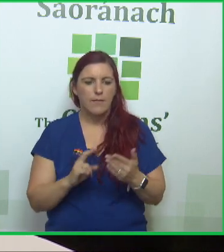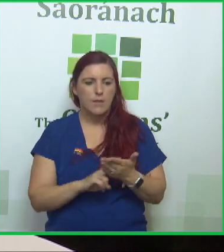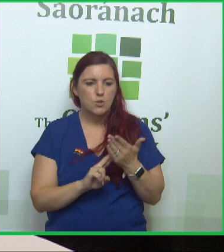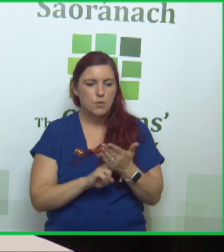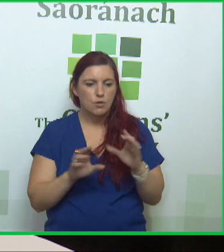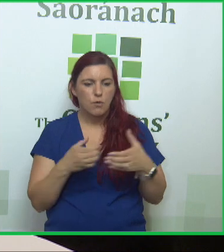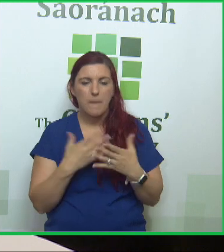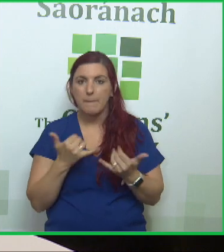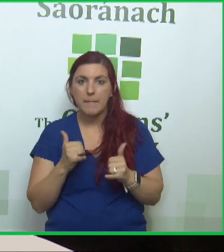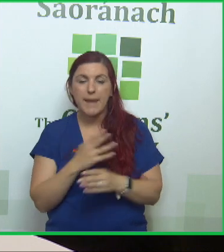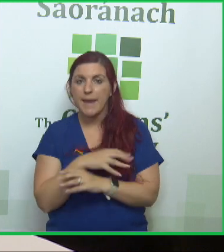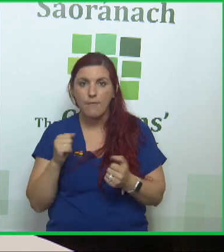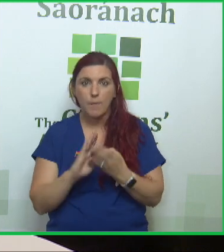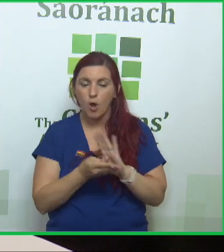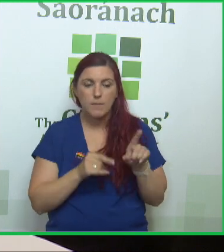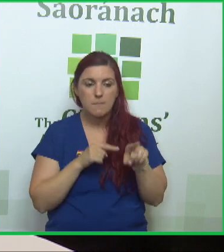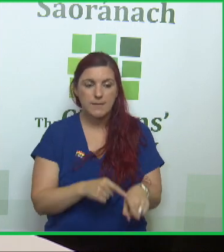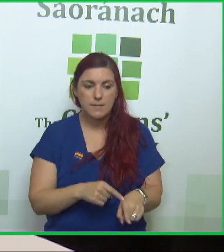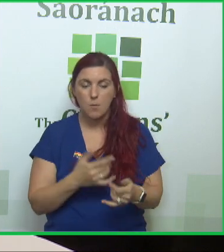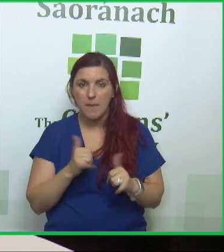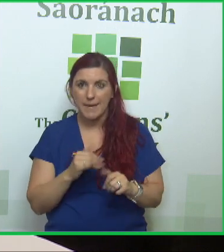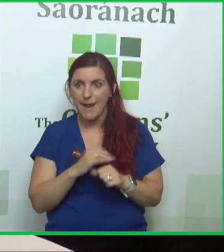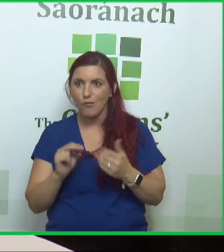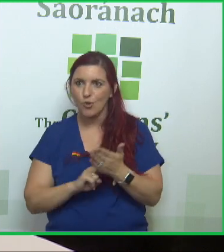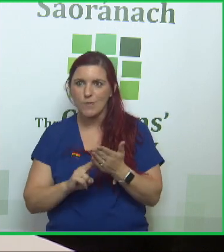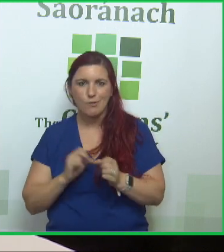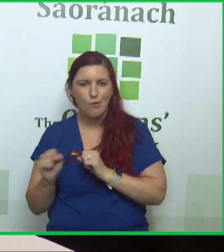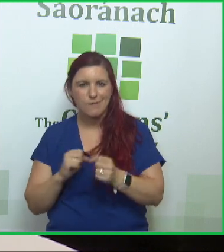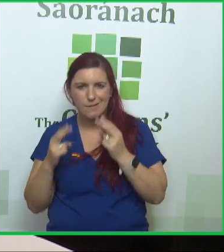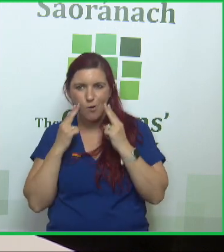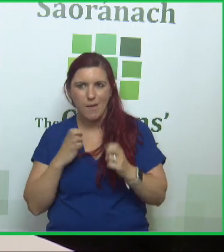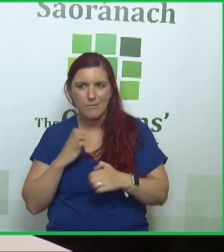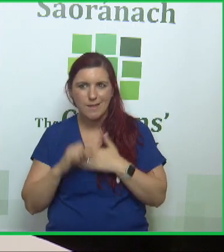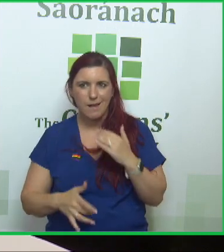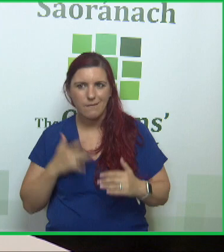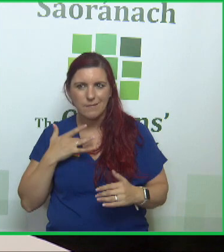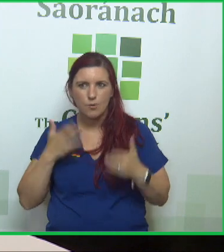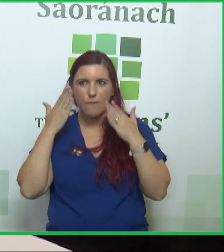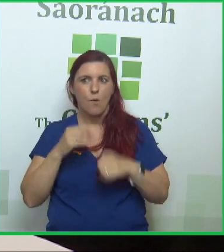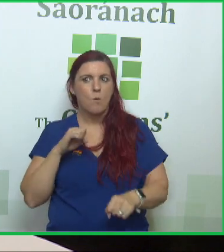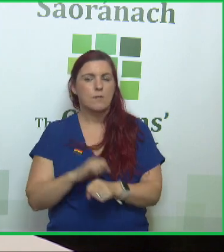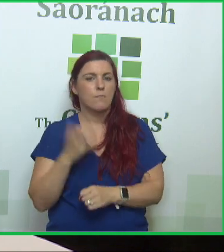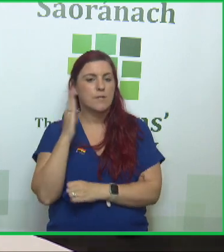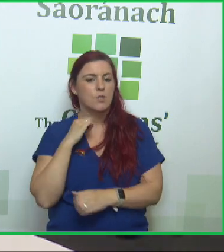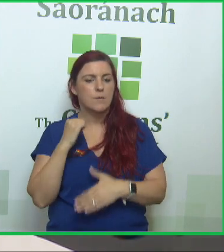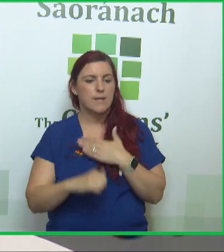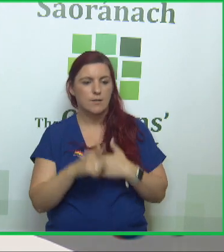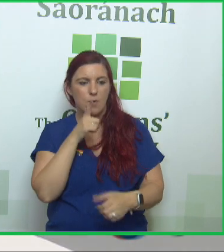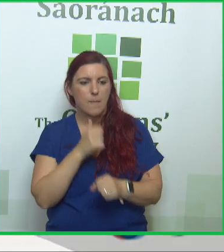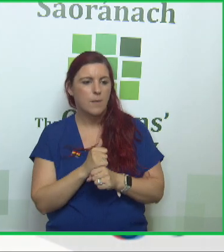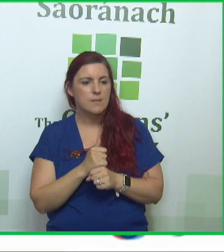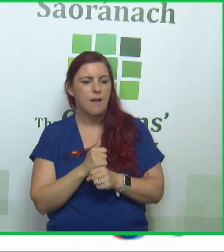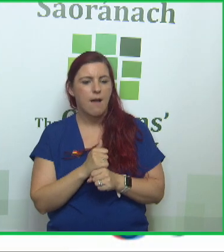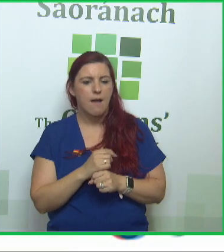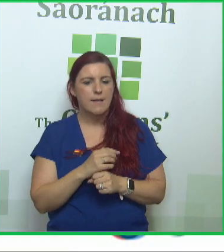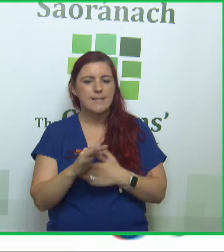have a dependency and therefore may never come into our services. So the focus of my presentation today is our Safer Nightlife programme,